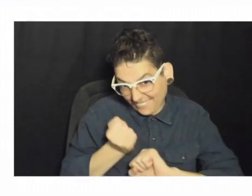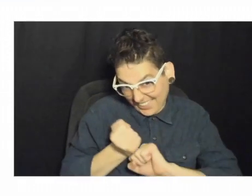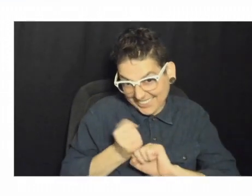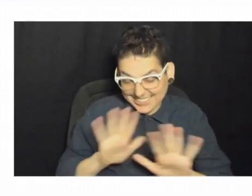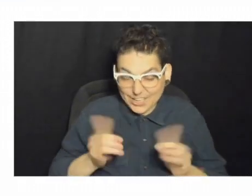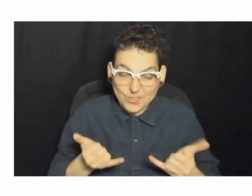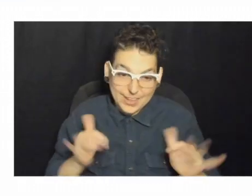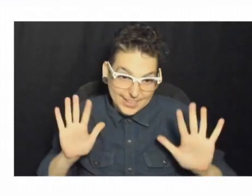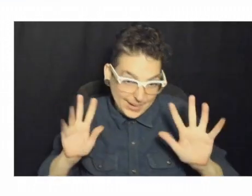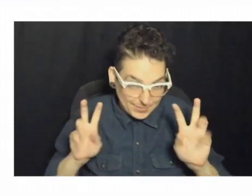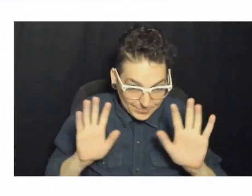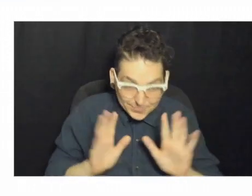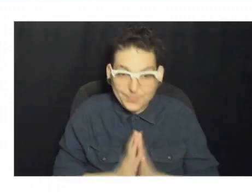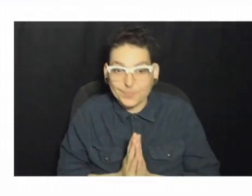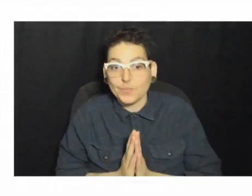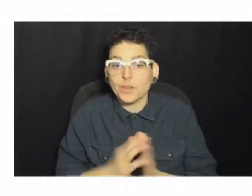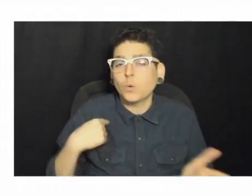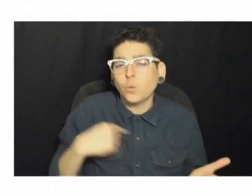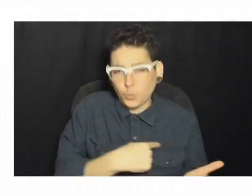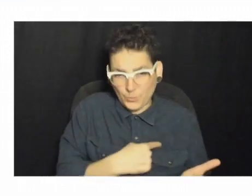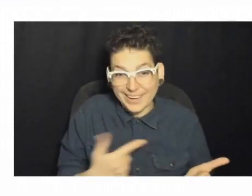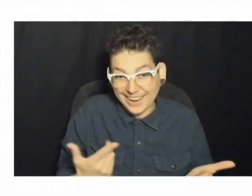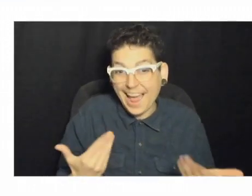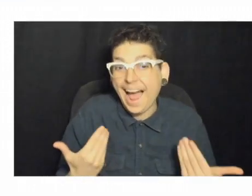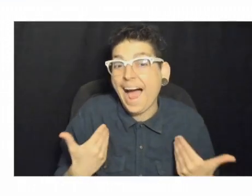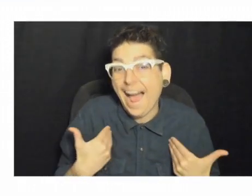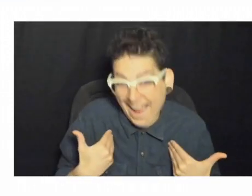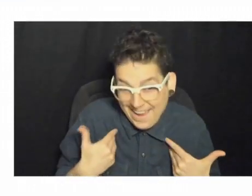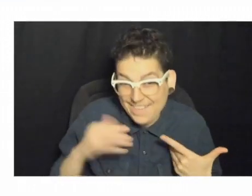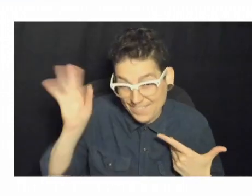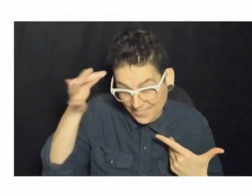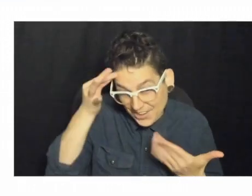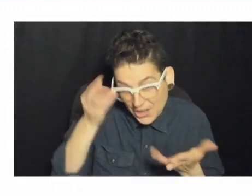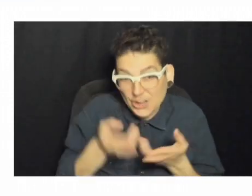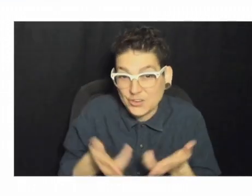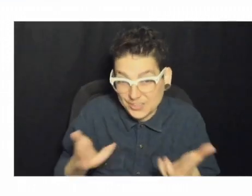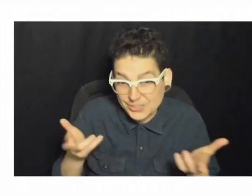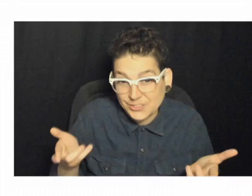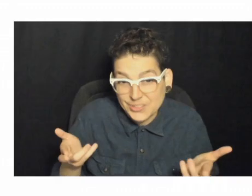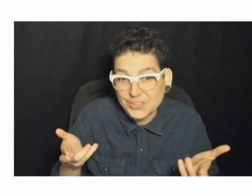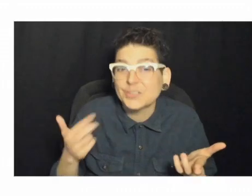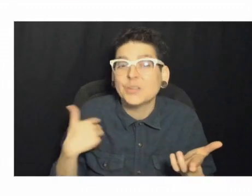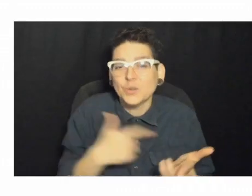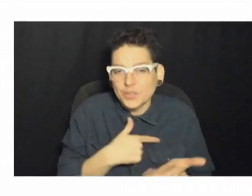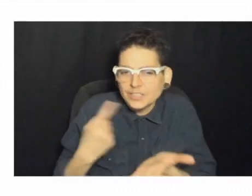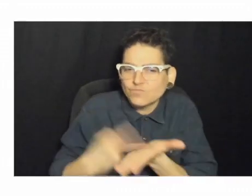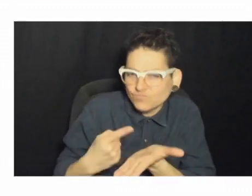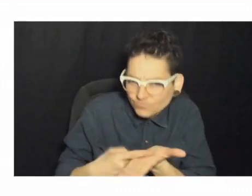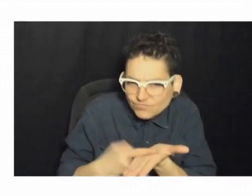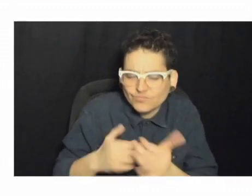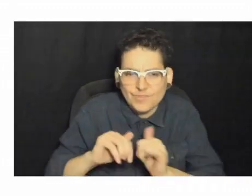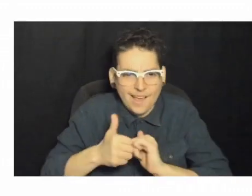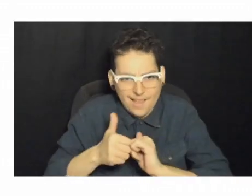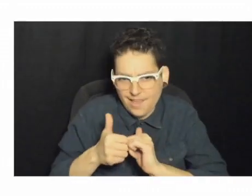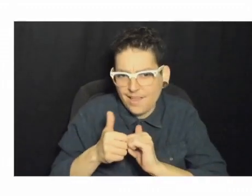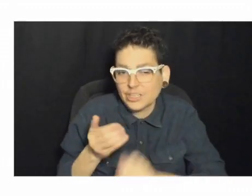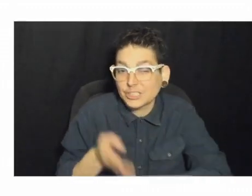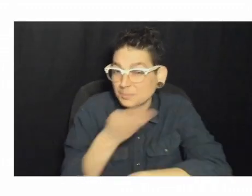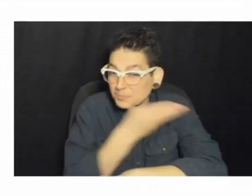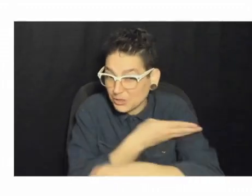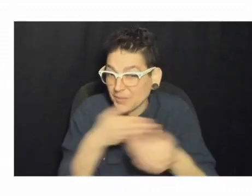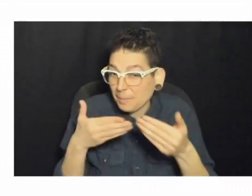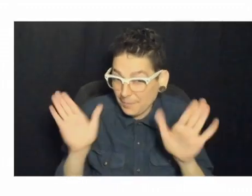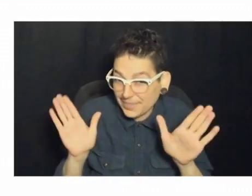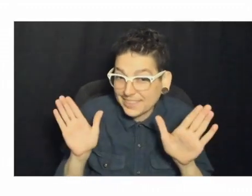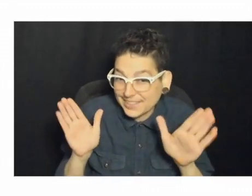are talking as a country about how to modernize the public health infrastructure. And sometimes the answer is in